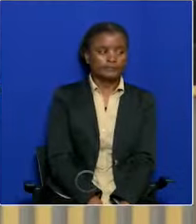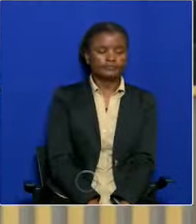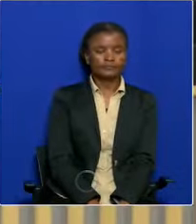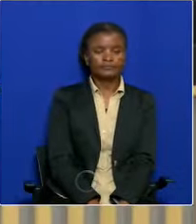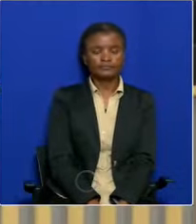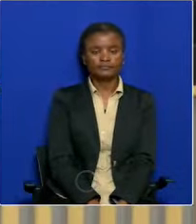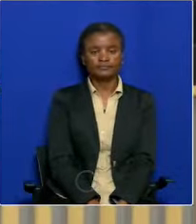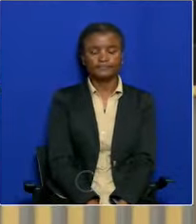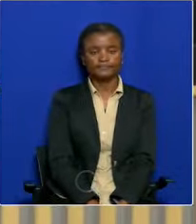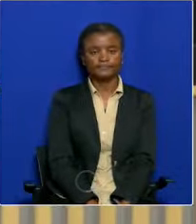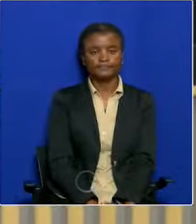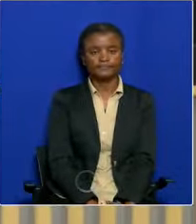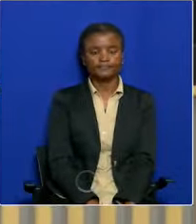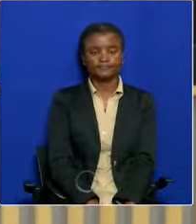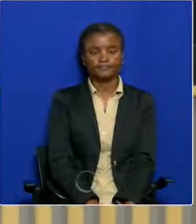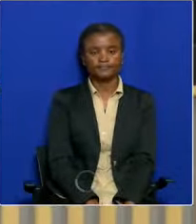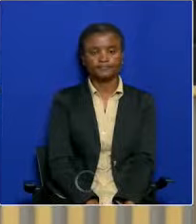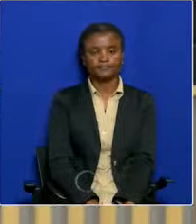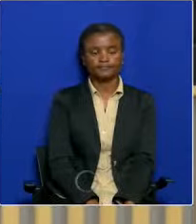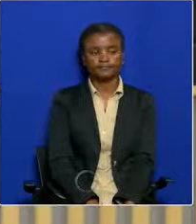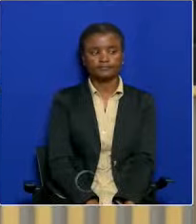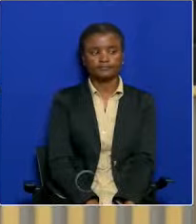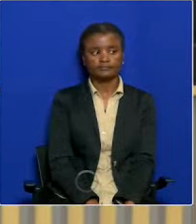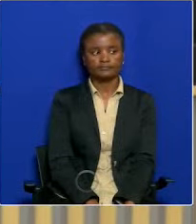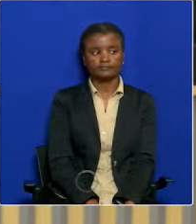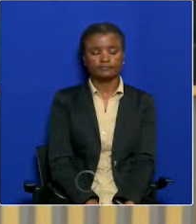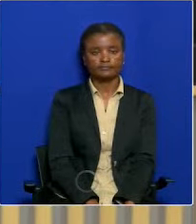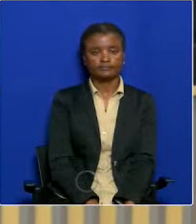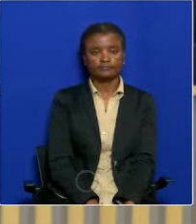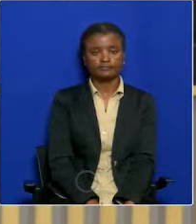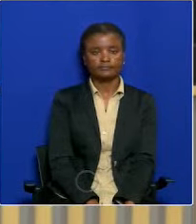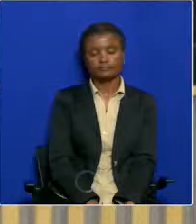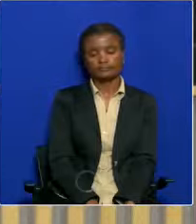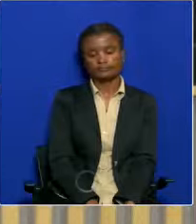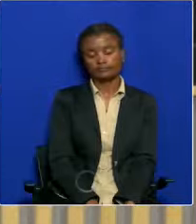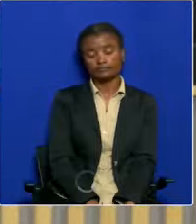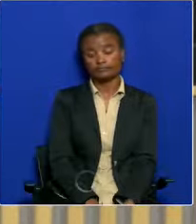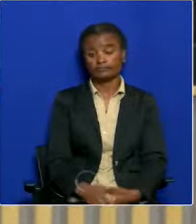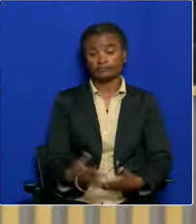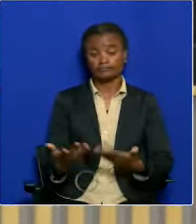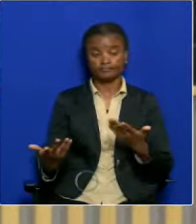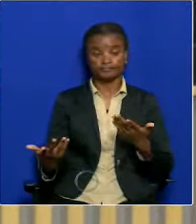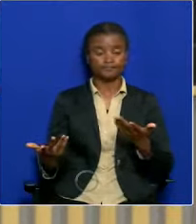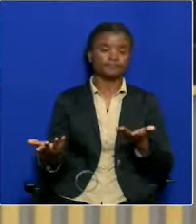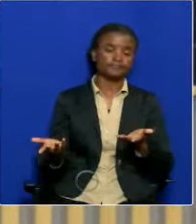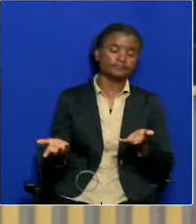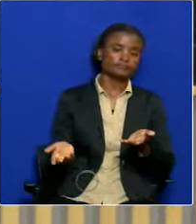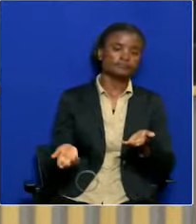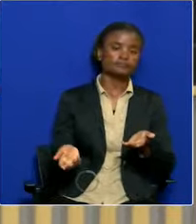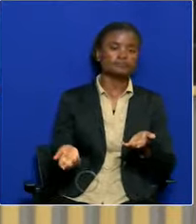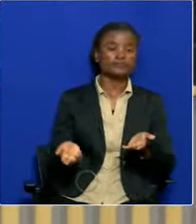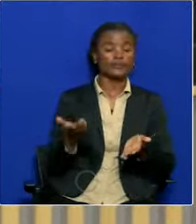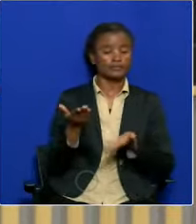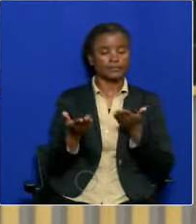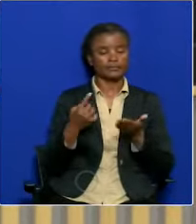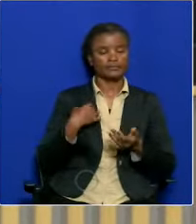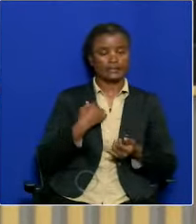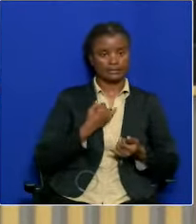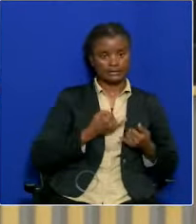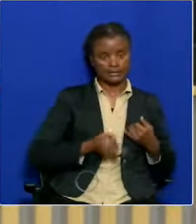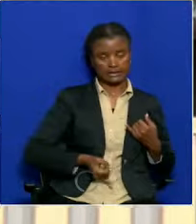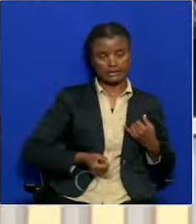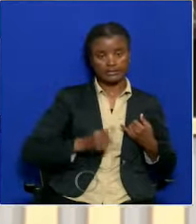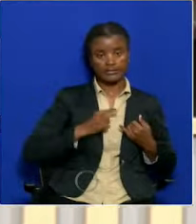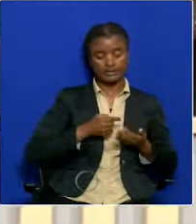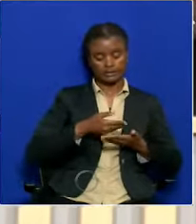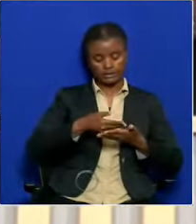I may be mistaken, but My note here refers to the